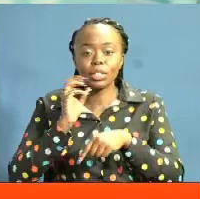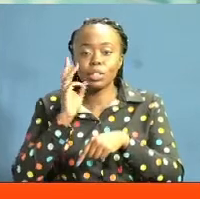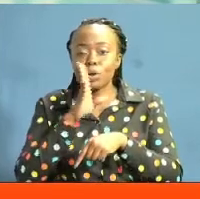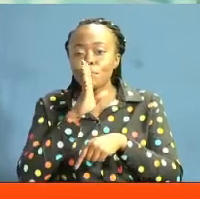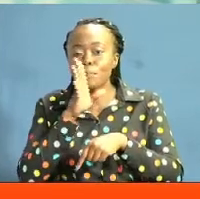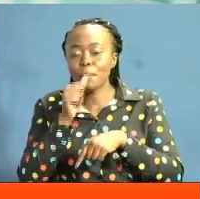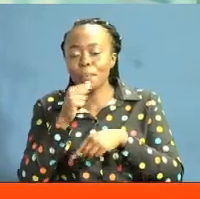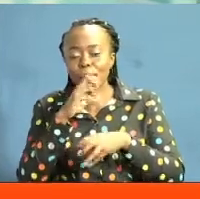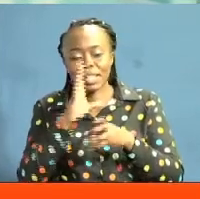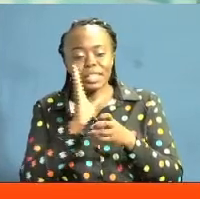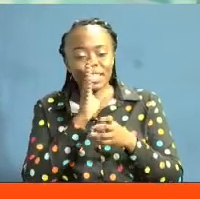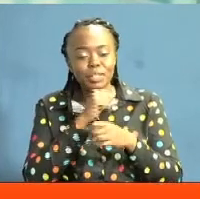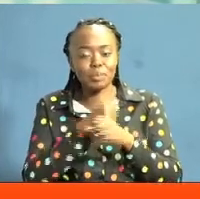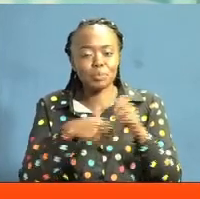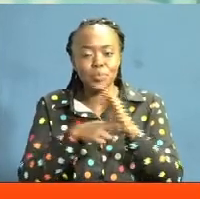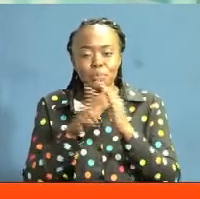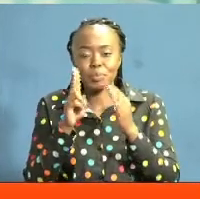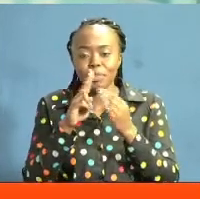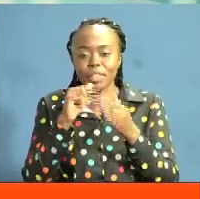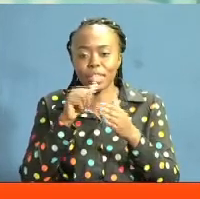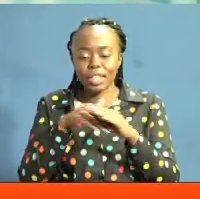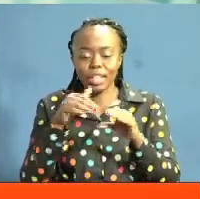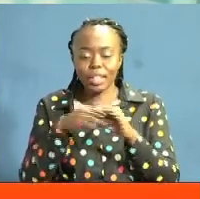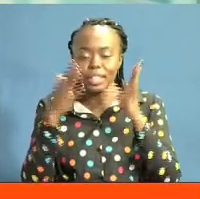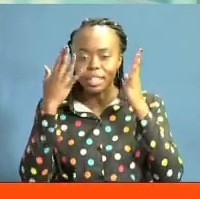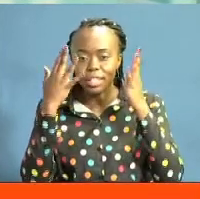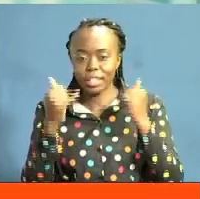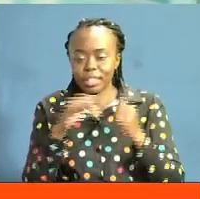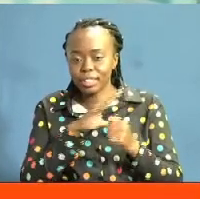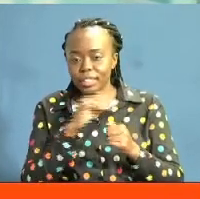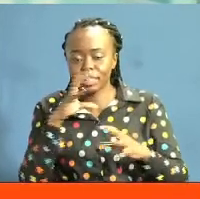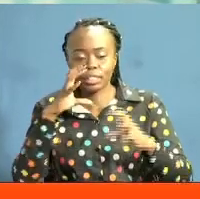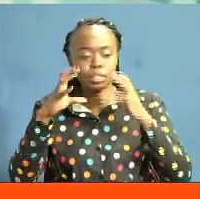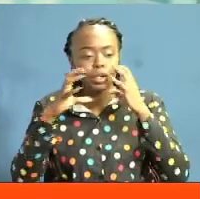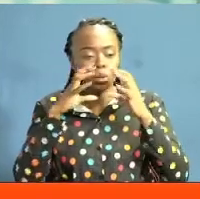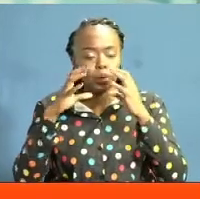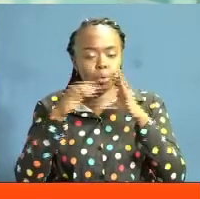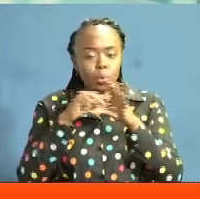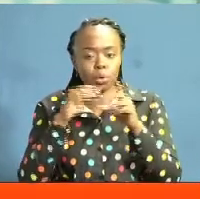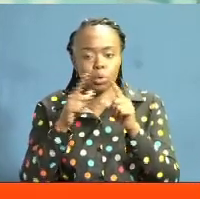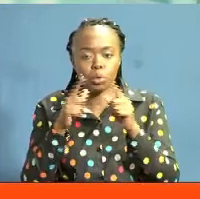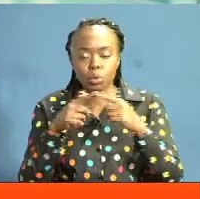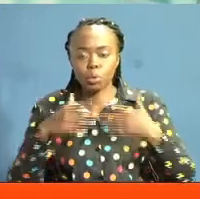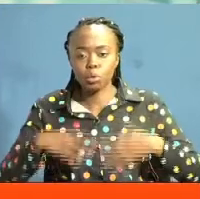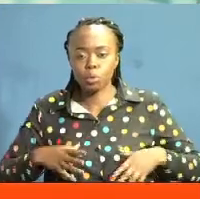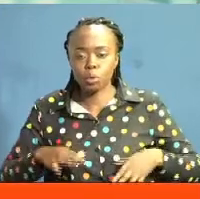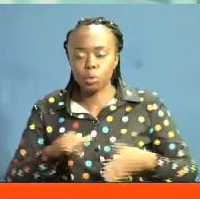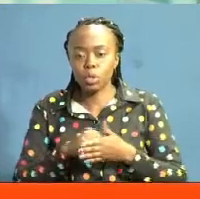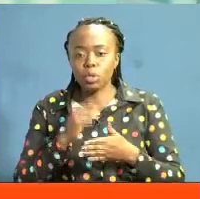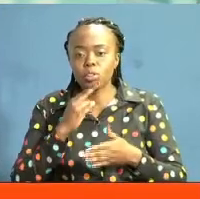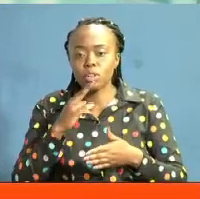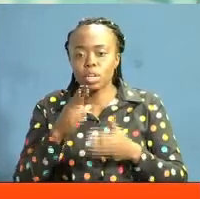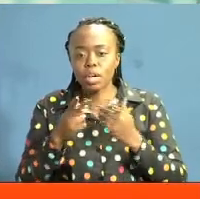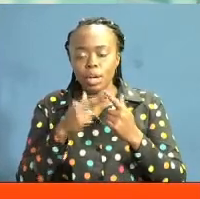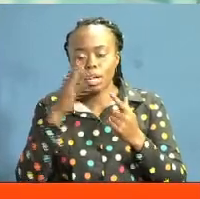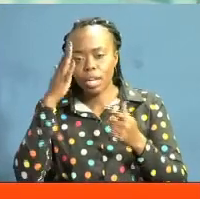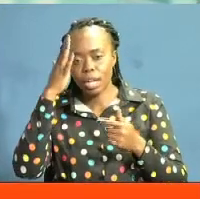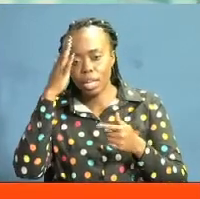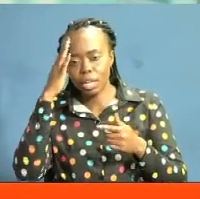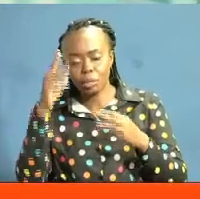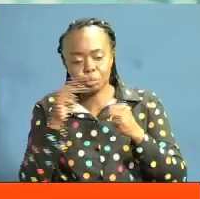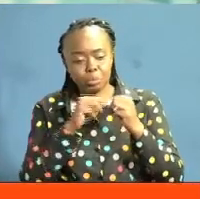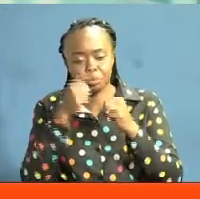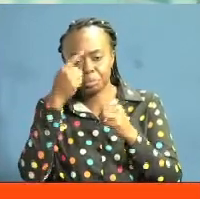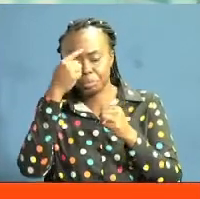chewed up. Mm-hmm. So you must come out now and speak out to people that are like-minded. And for